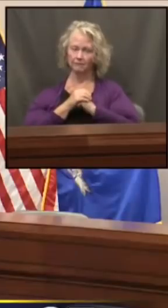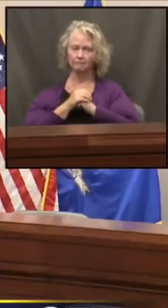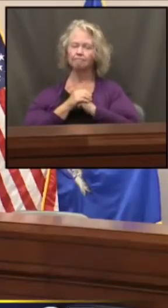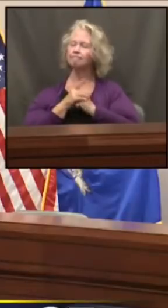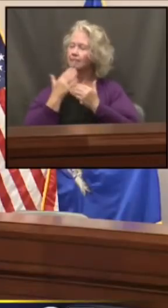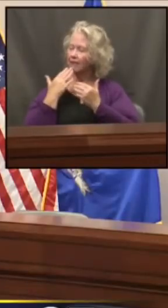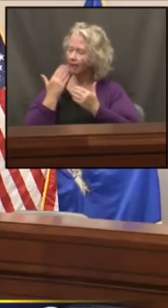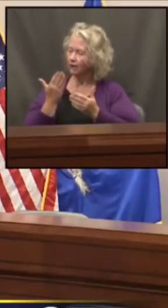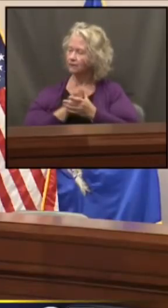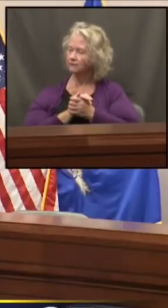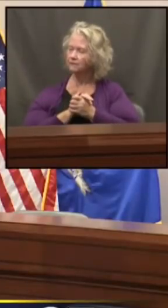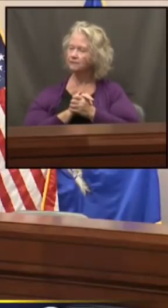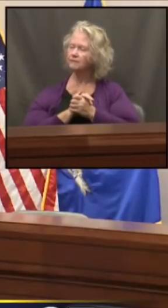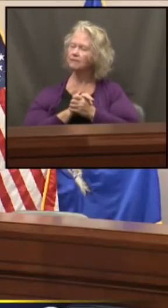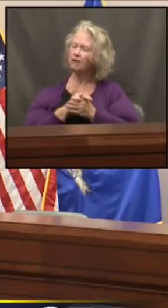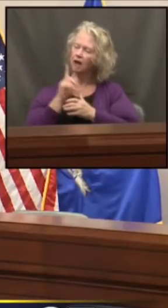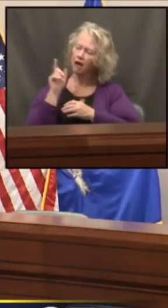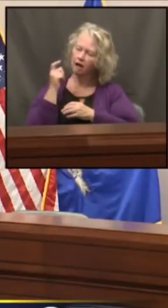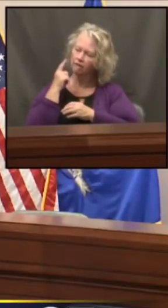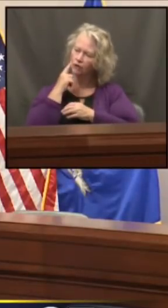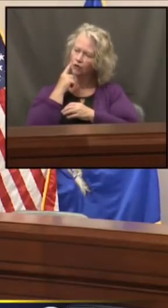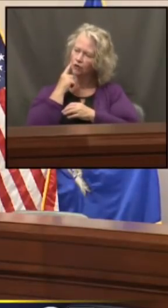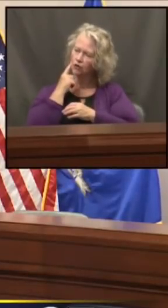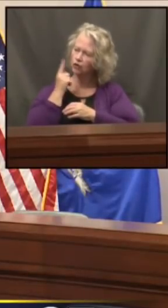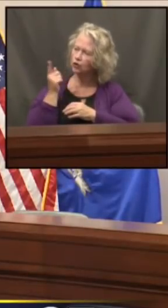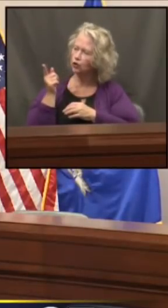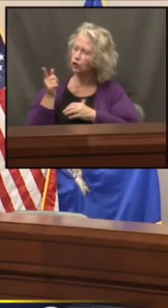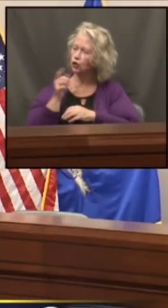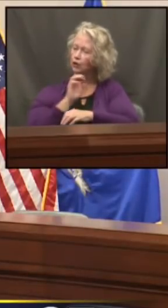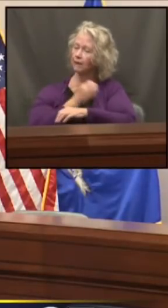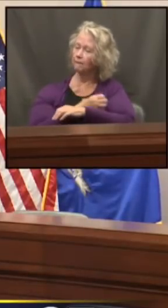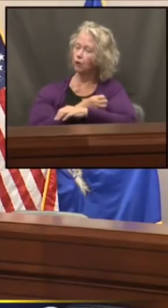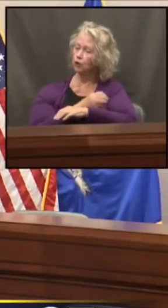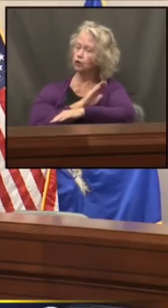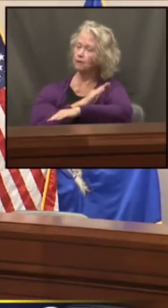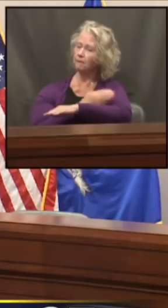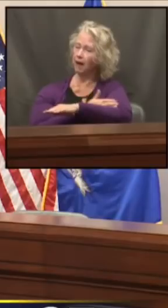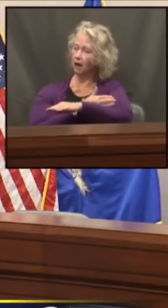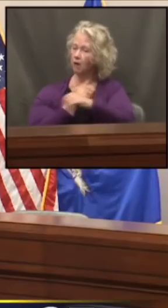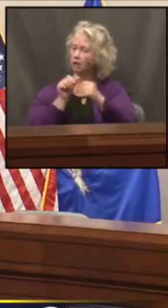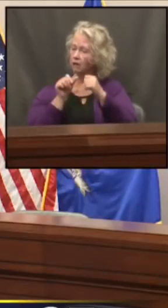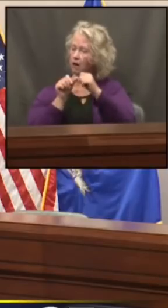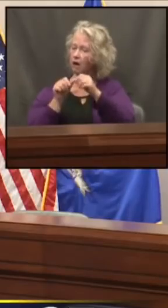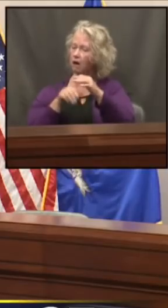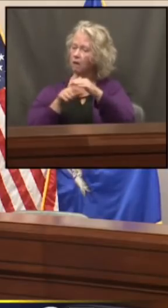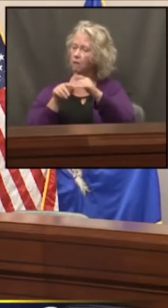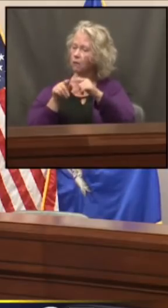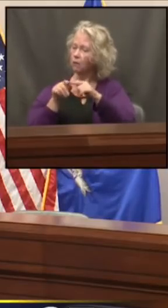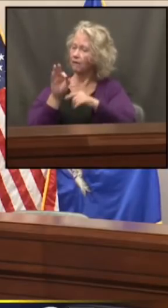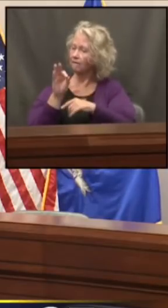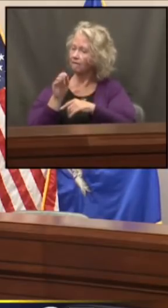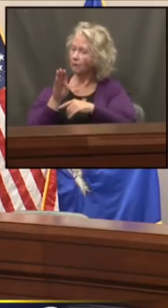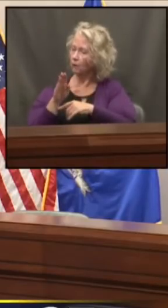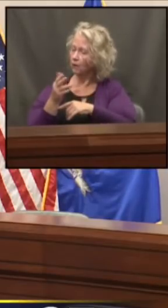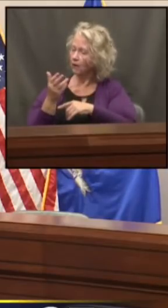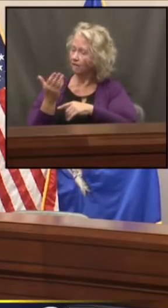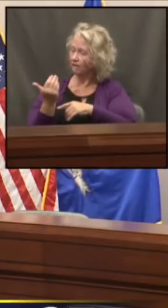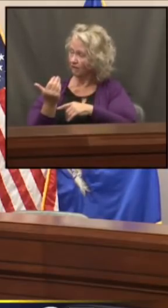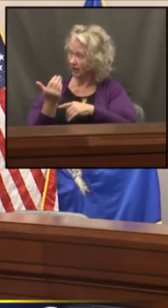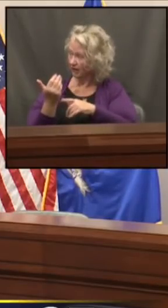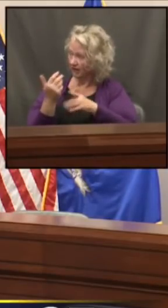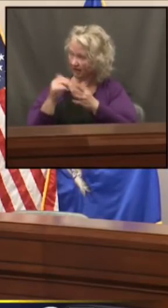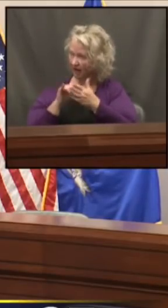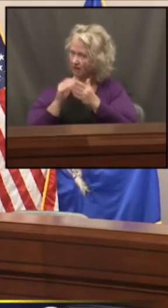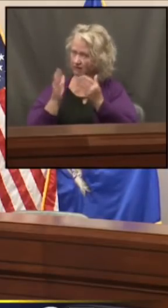Thank you. And Governor, emergency powers through February 15th, which would bring it up to almost 2 years. Any doubt that